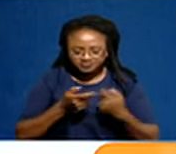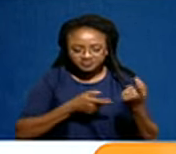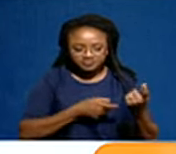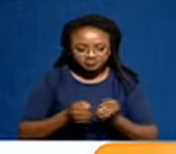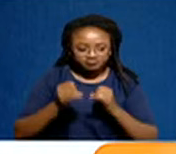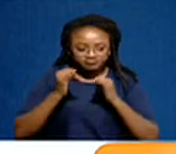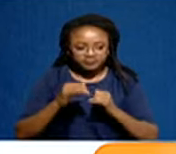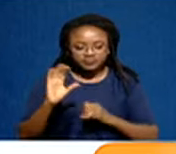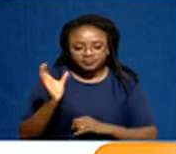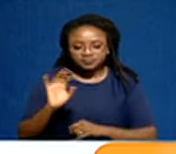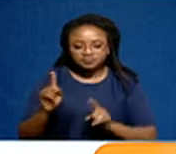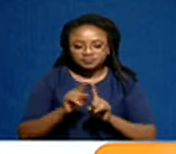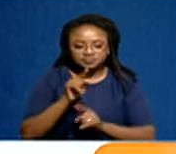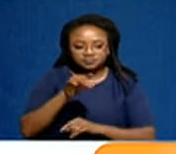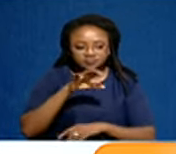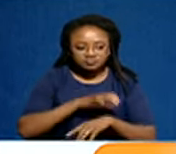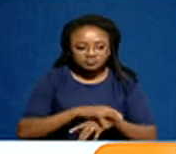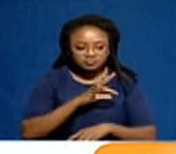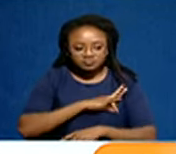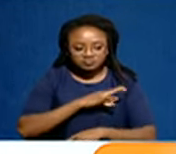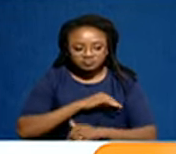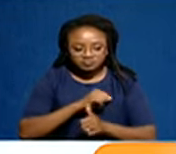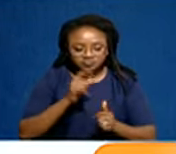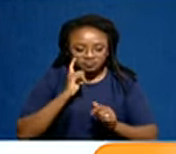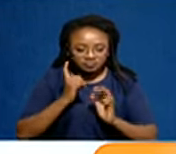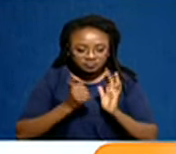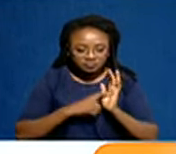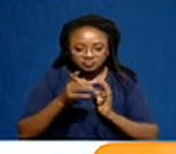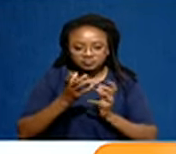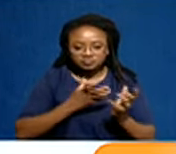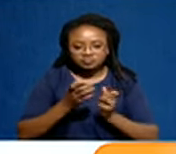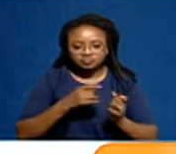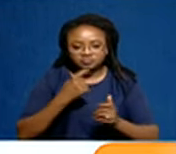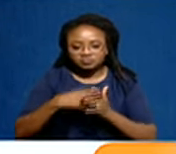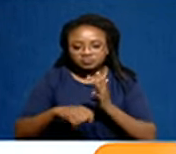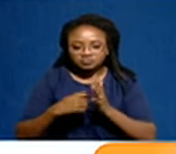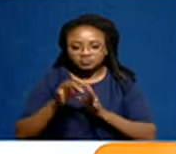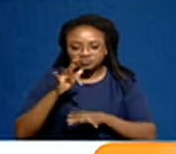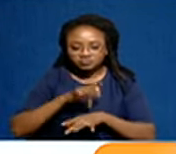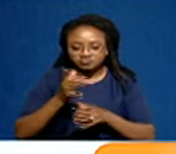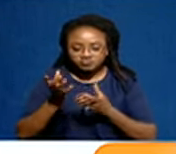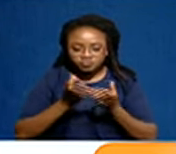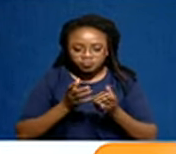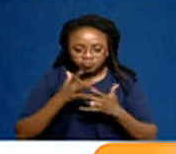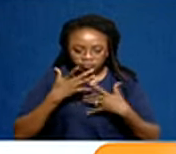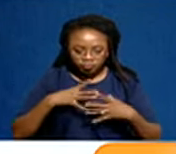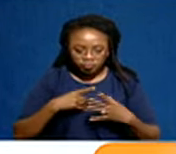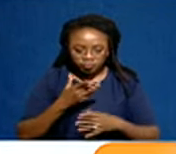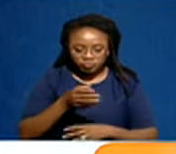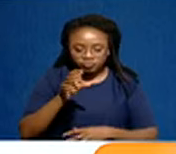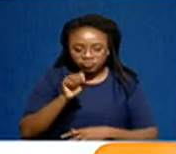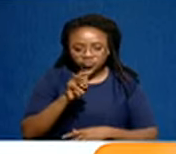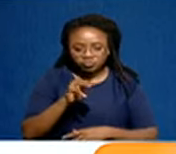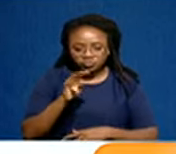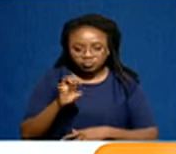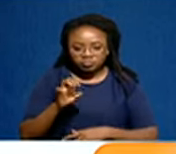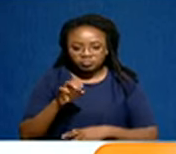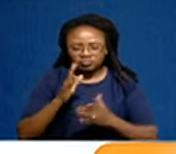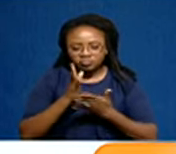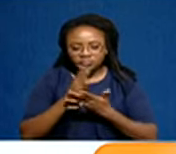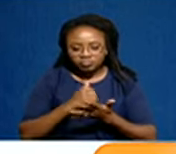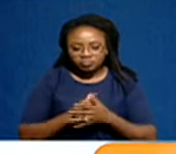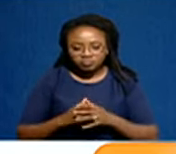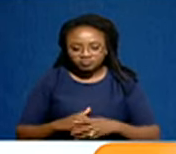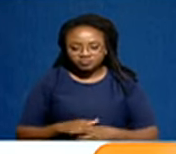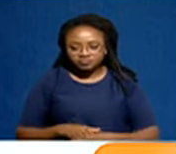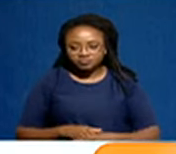eyeing a share of the retail market, notes that transaction cost has been a burden to players in the MSME sector, eating into their already low margins.